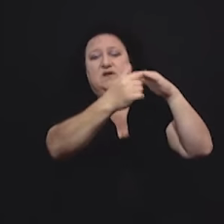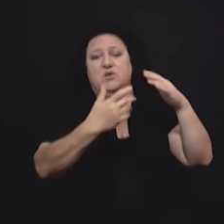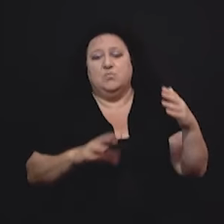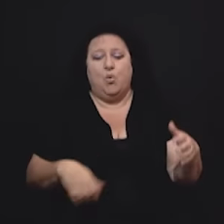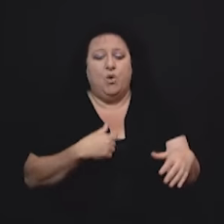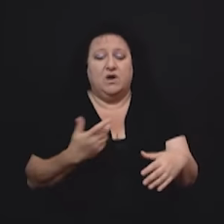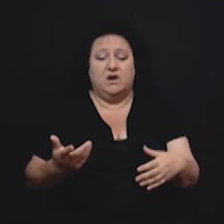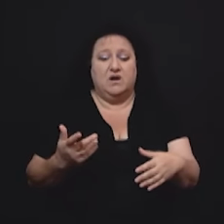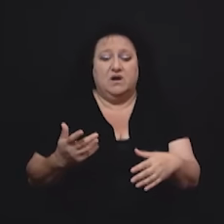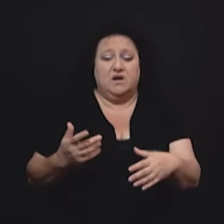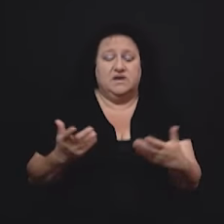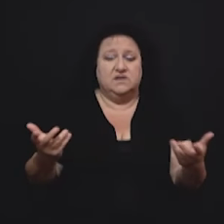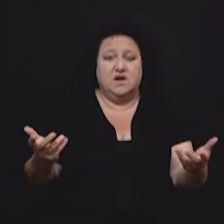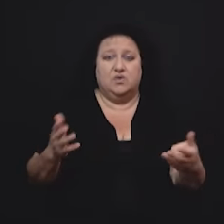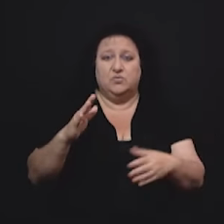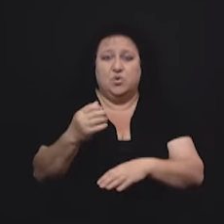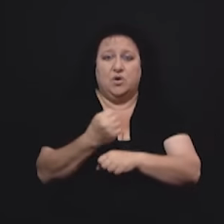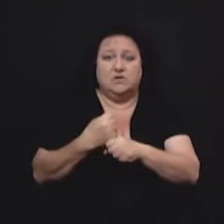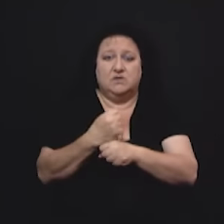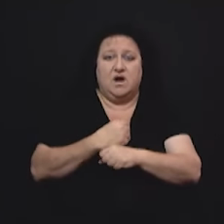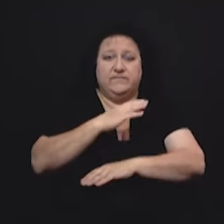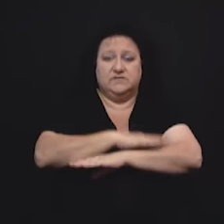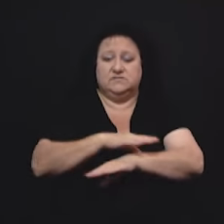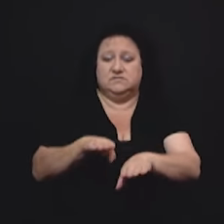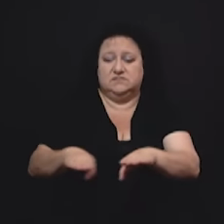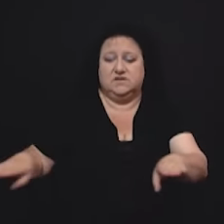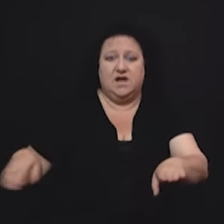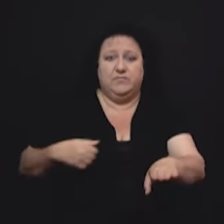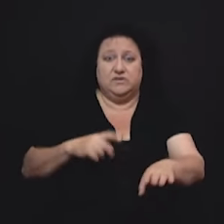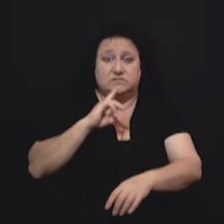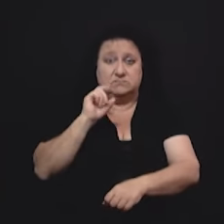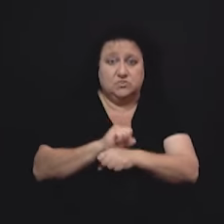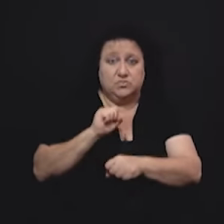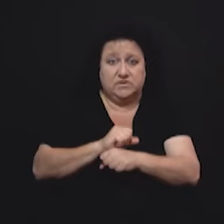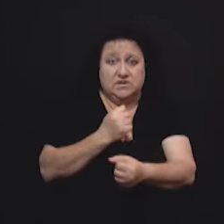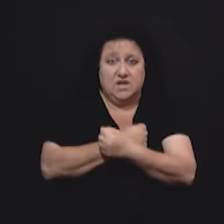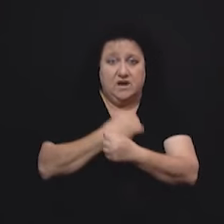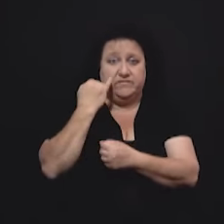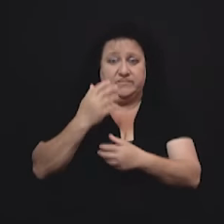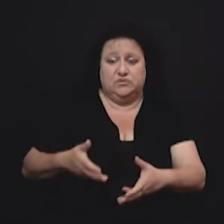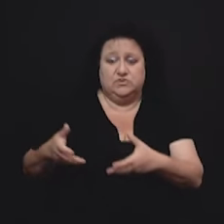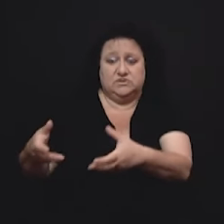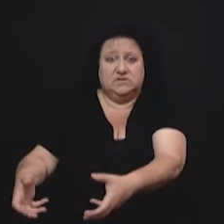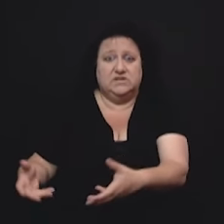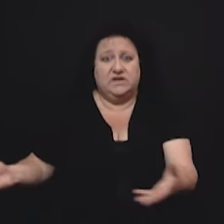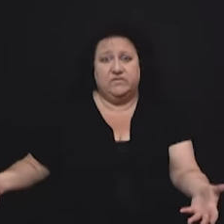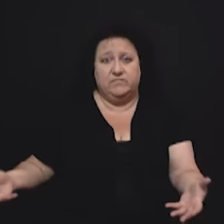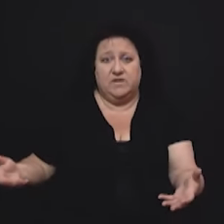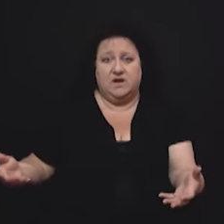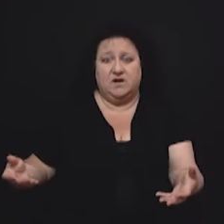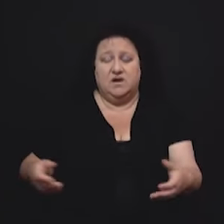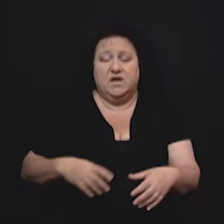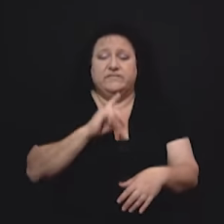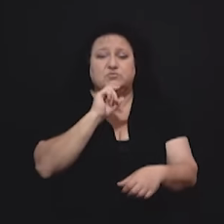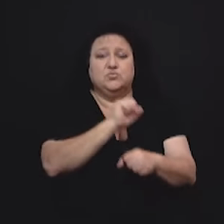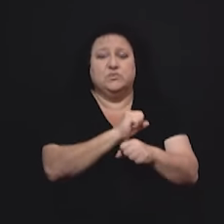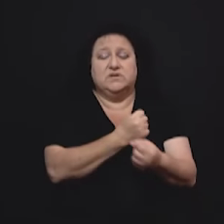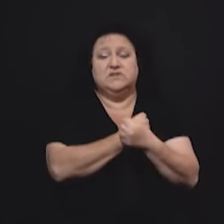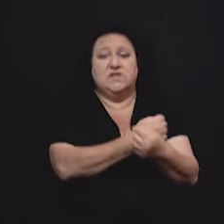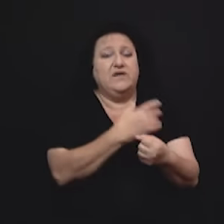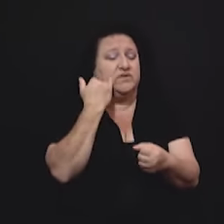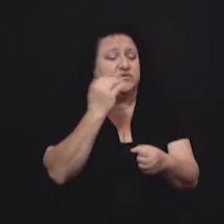and hold your coffee mug? Is it really love if it's on your manner of eyeness and you never open it up?